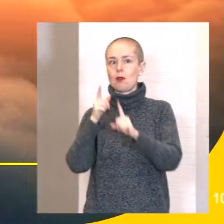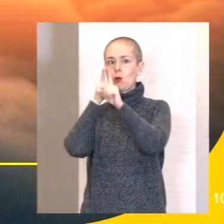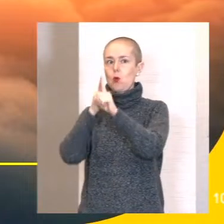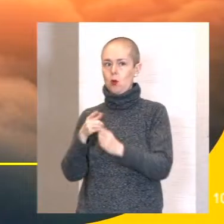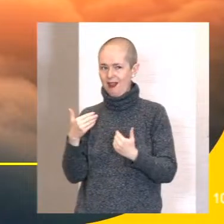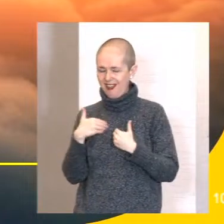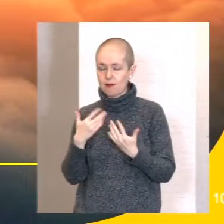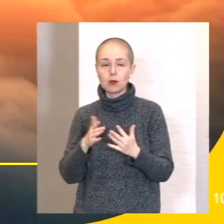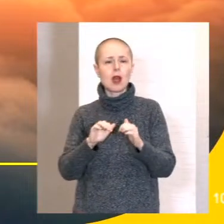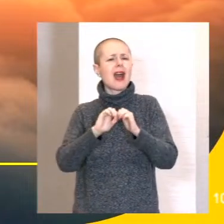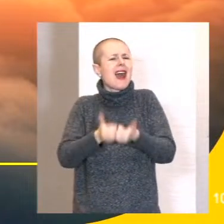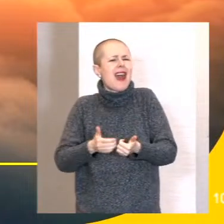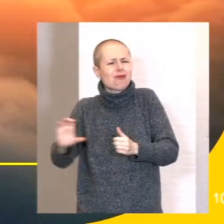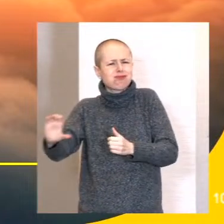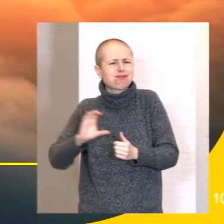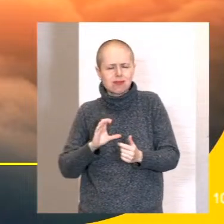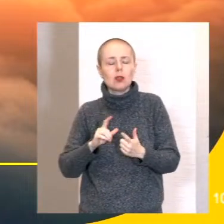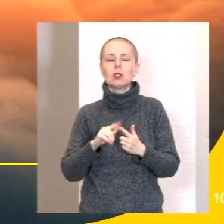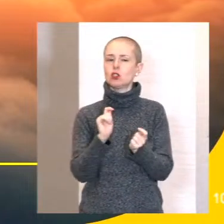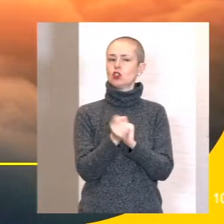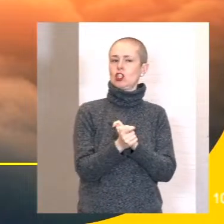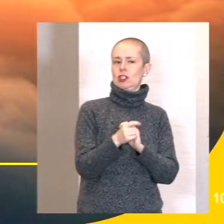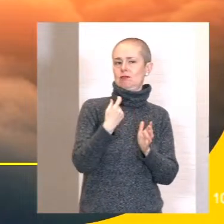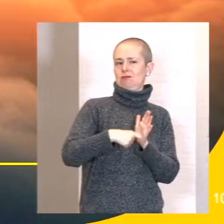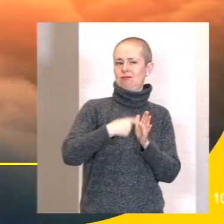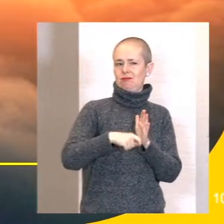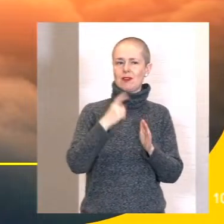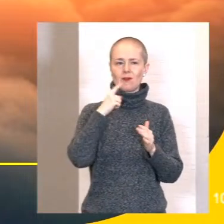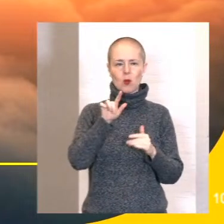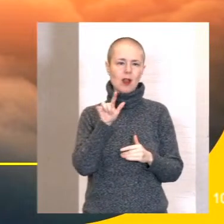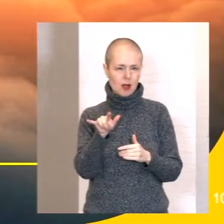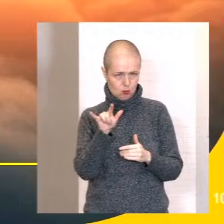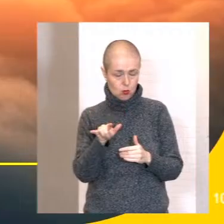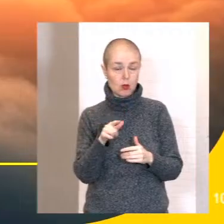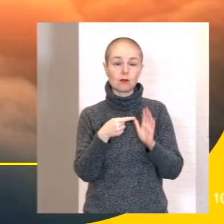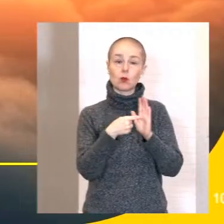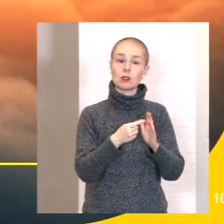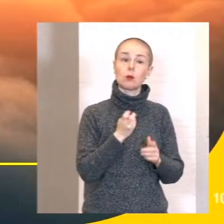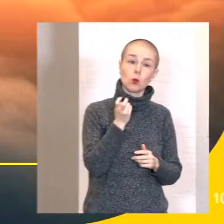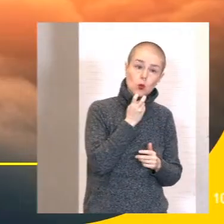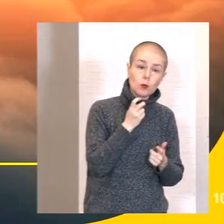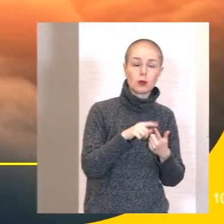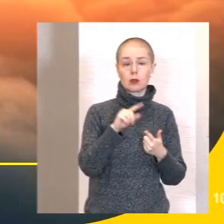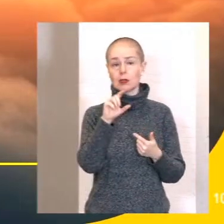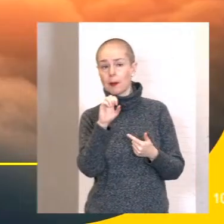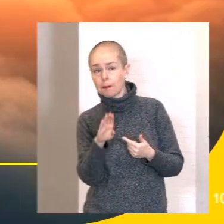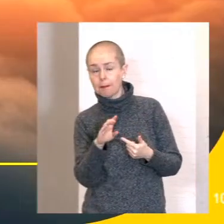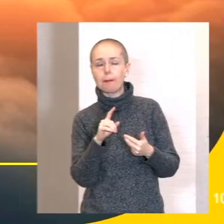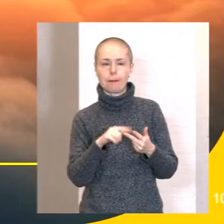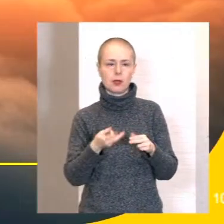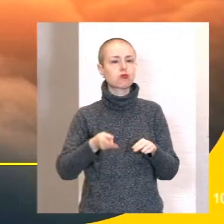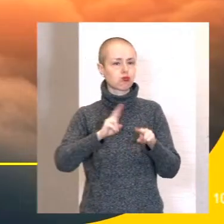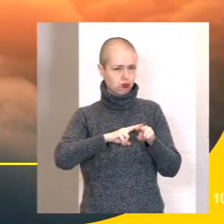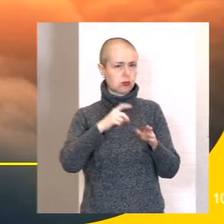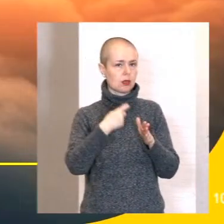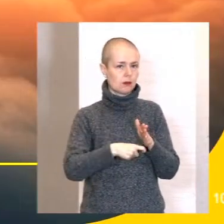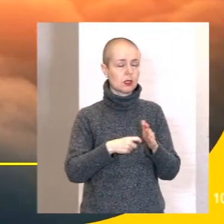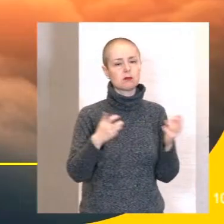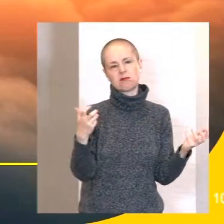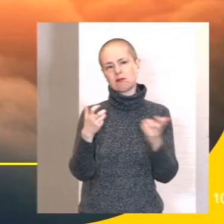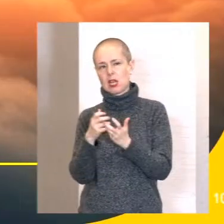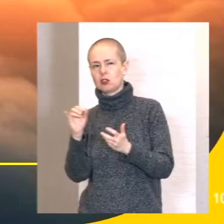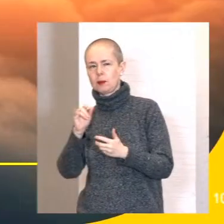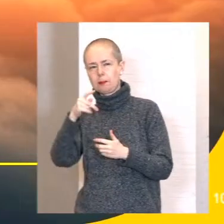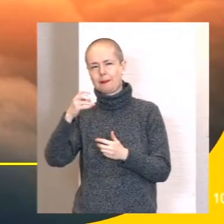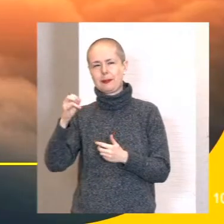plan proposes changes to airport access fees for for-hire vehicles and for taxis, which will be aligned with fees at peer